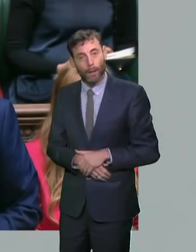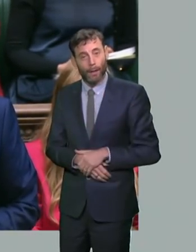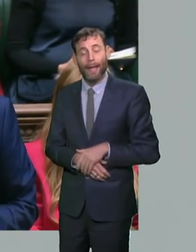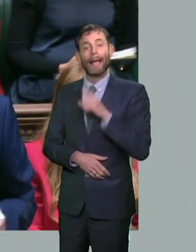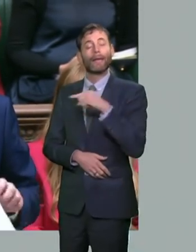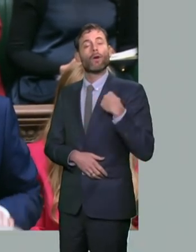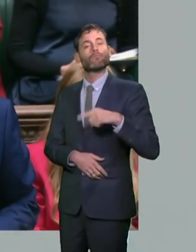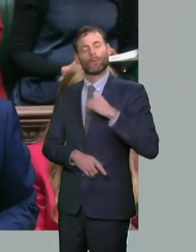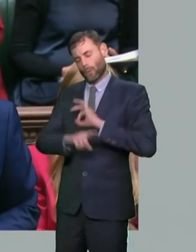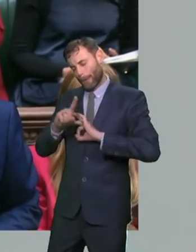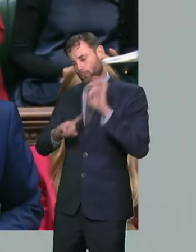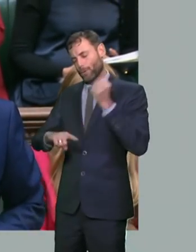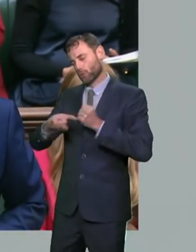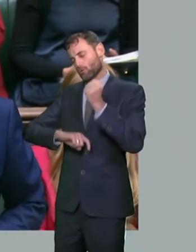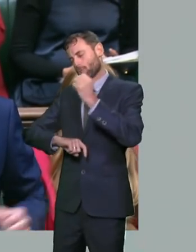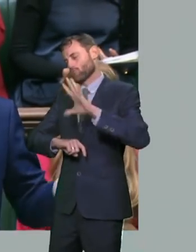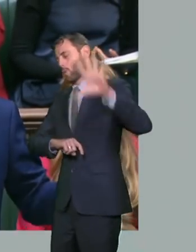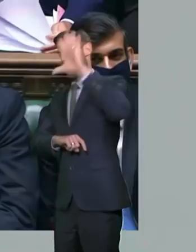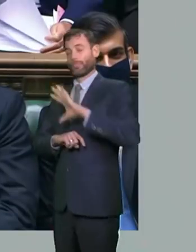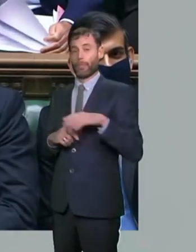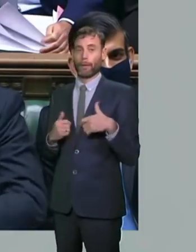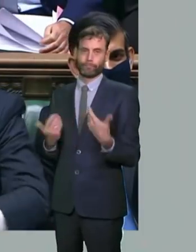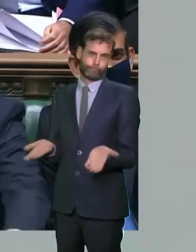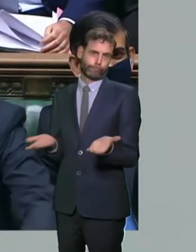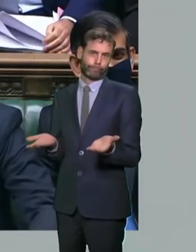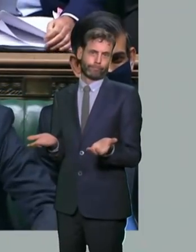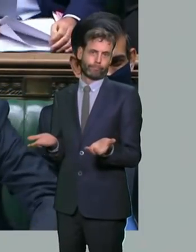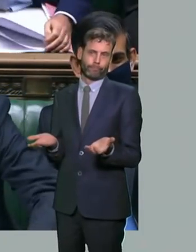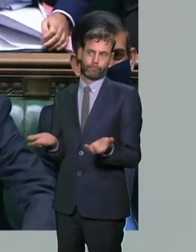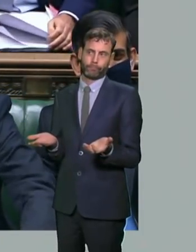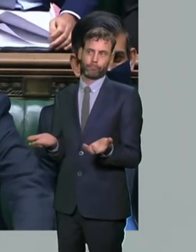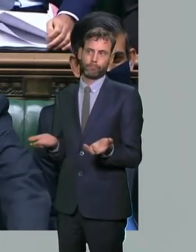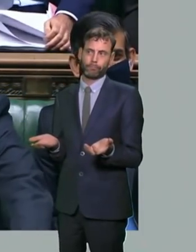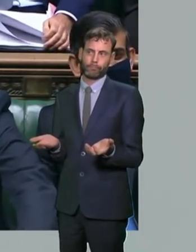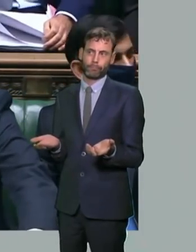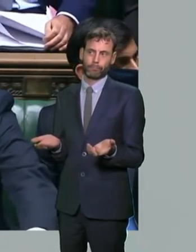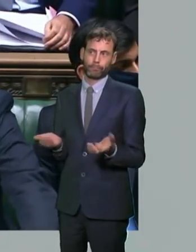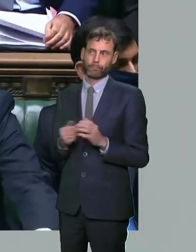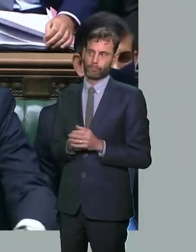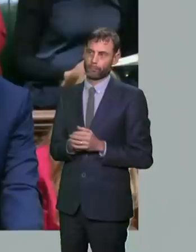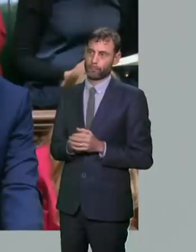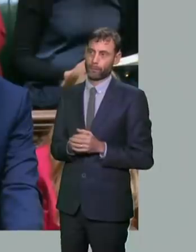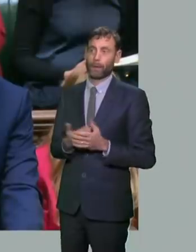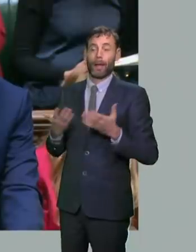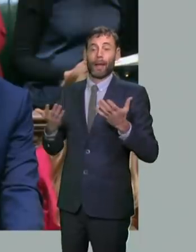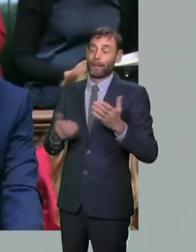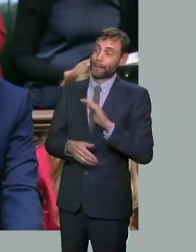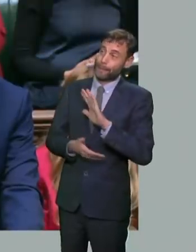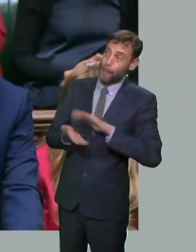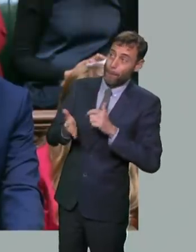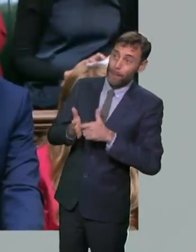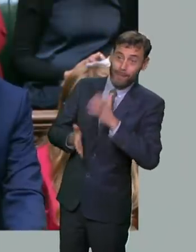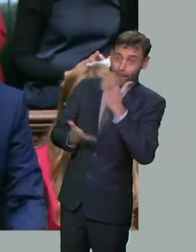in the north. Mr. Speaker, Mr. Speaker,